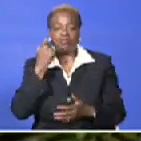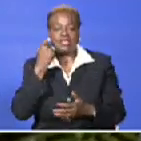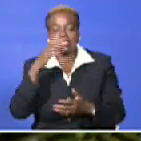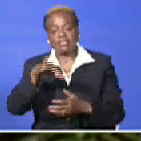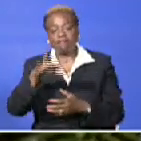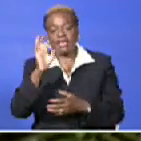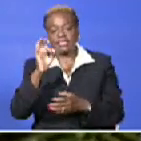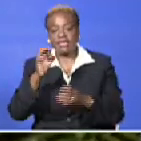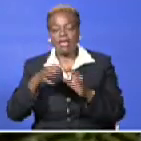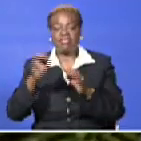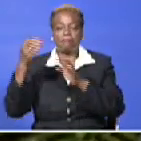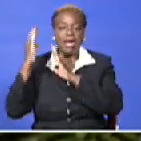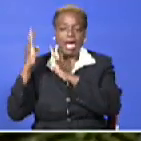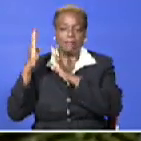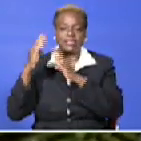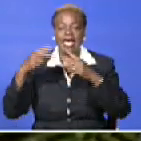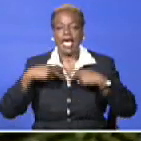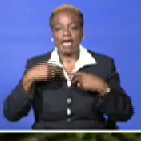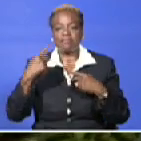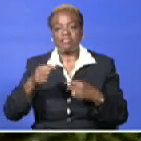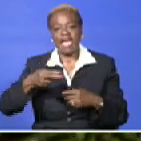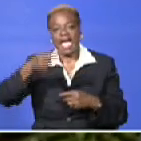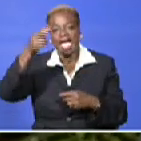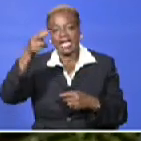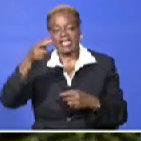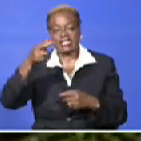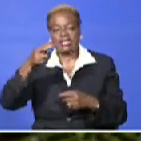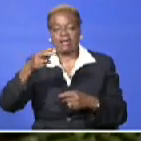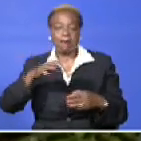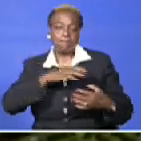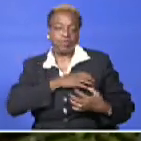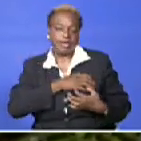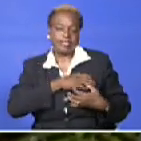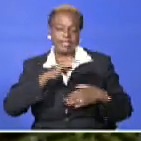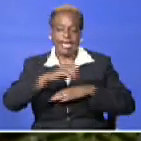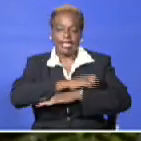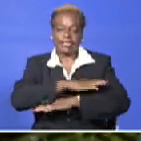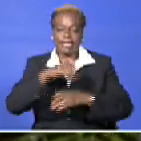findings of the Bahamas having the highest prevalence of genetic-based breast cancer in the world.